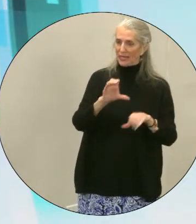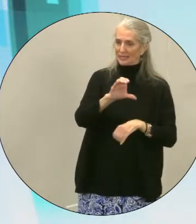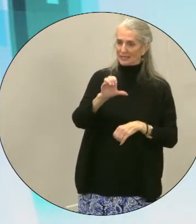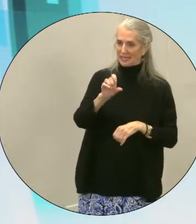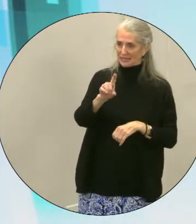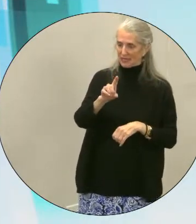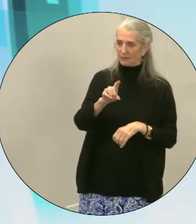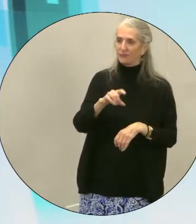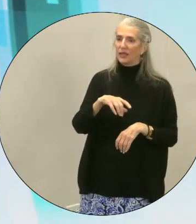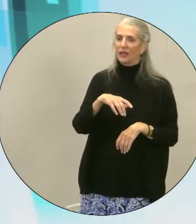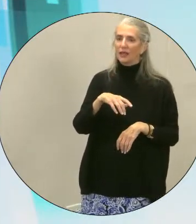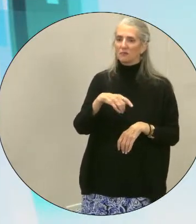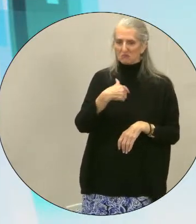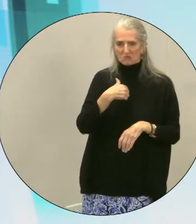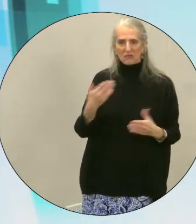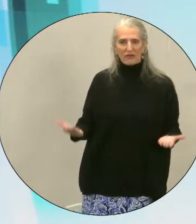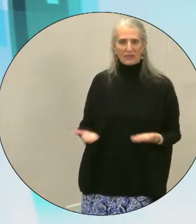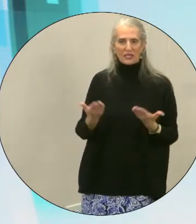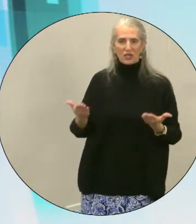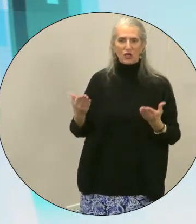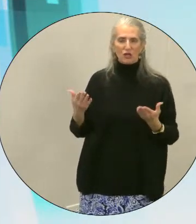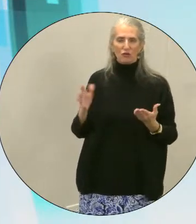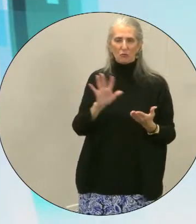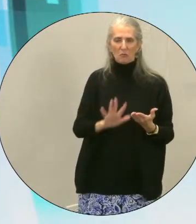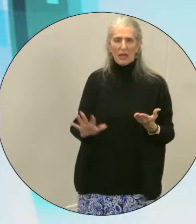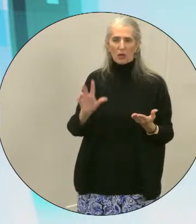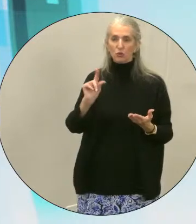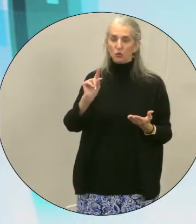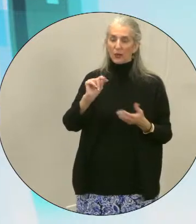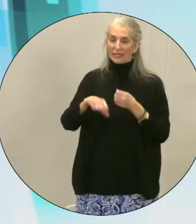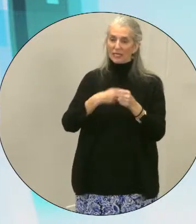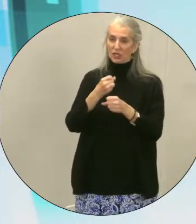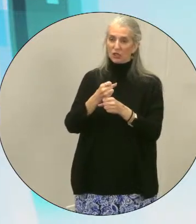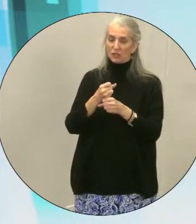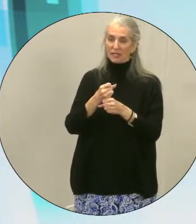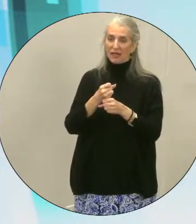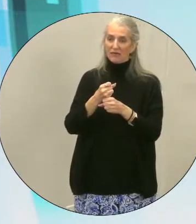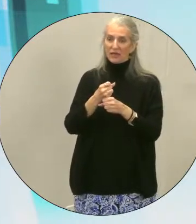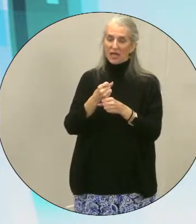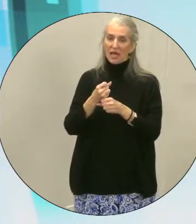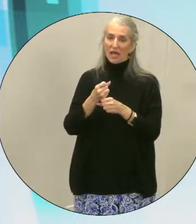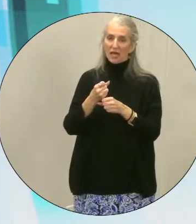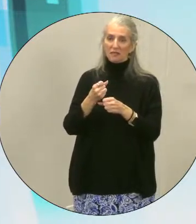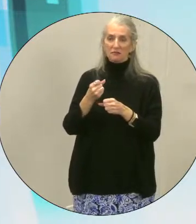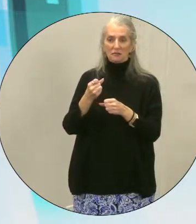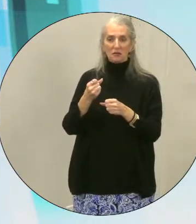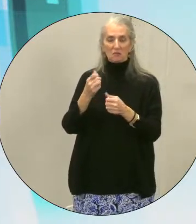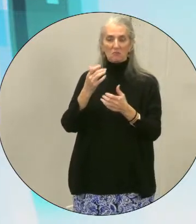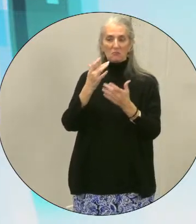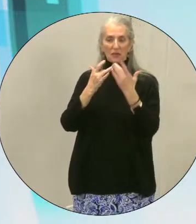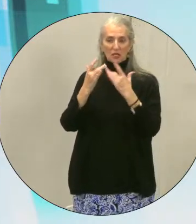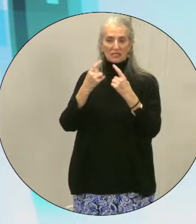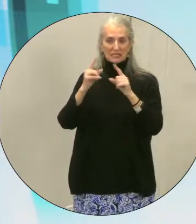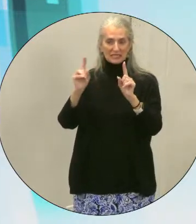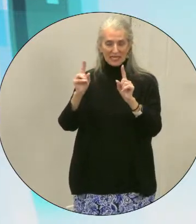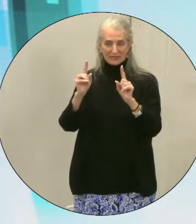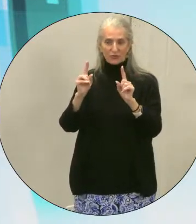And I've been here for about 20 years, and I've had really successful private students go on to have